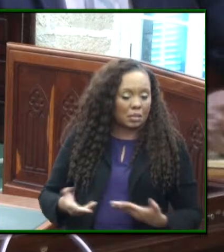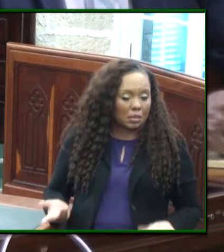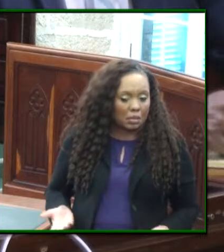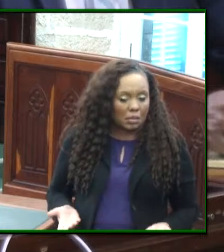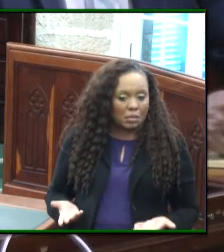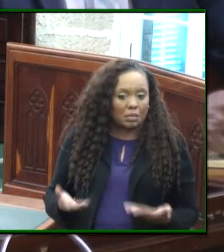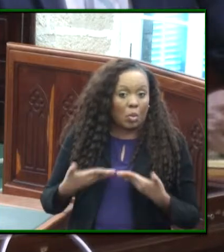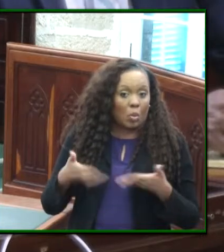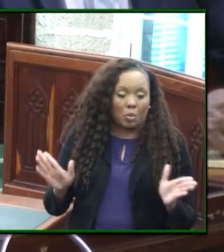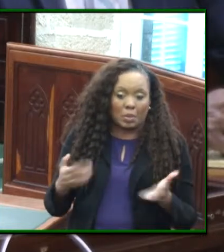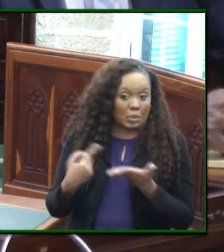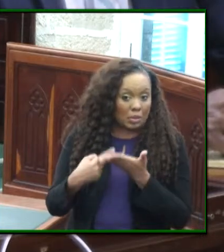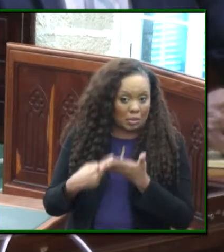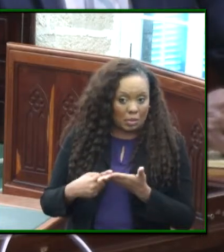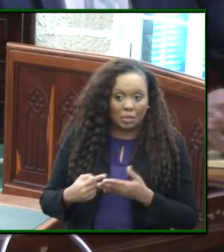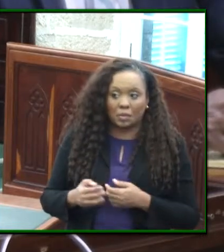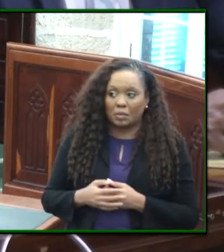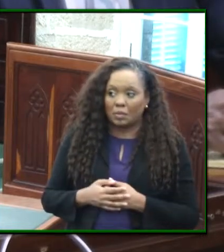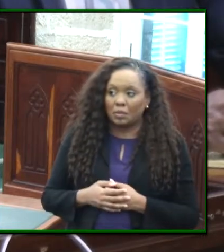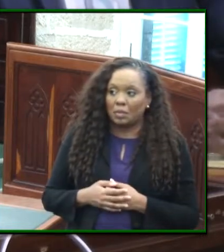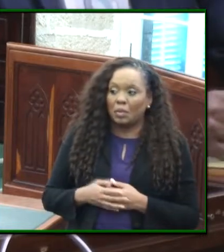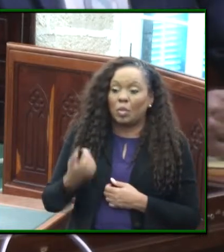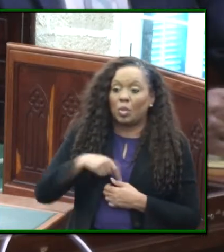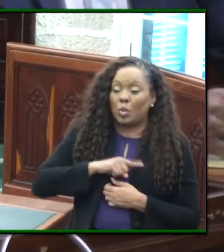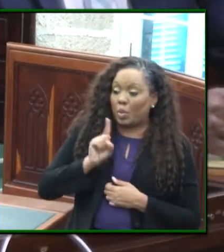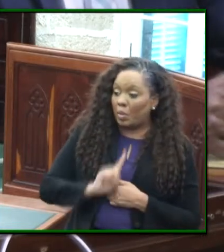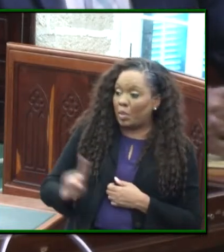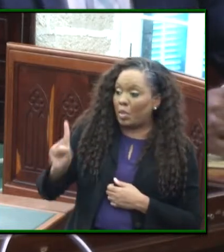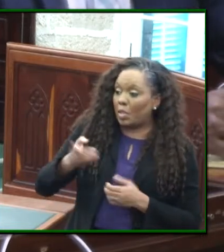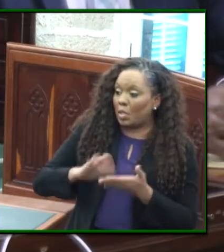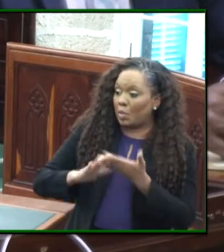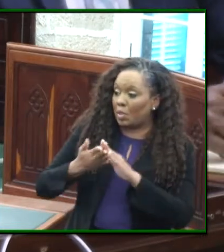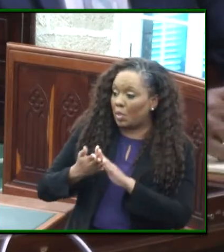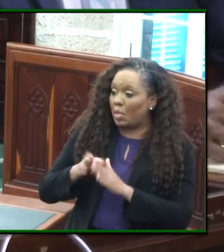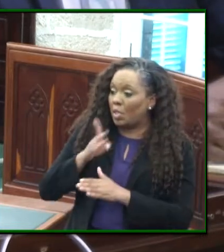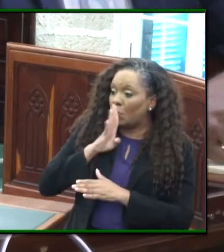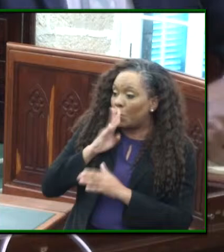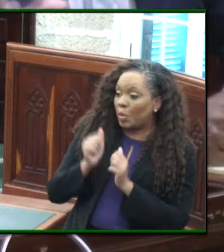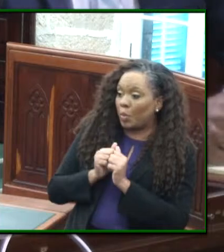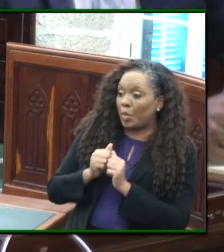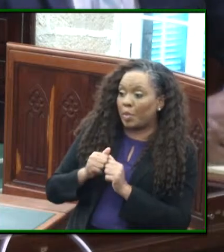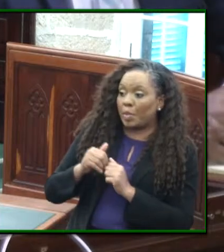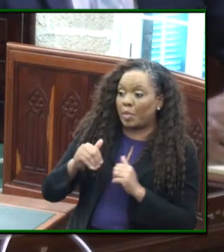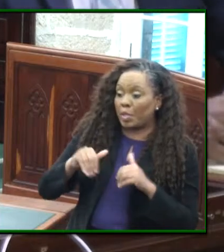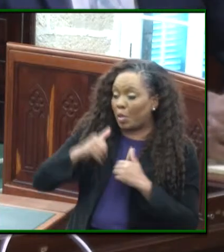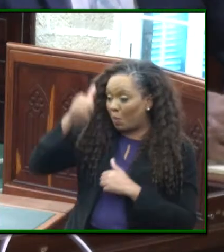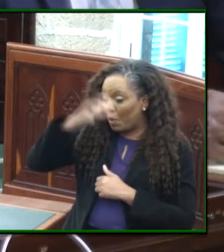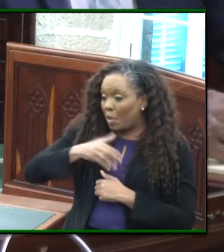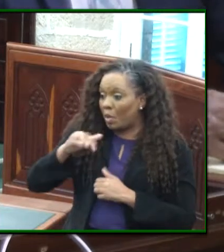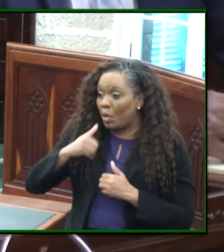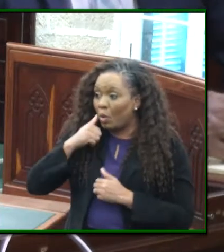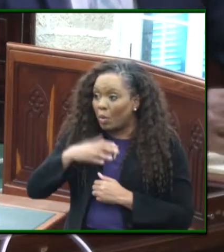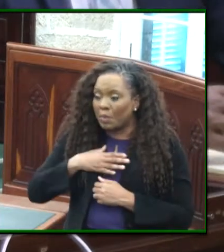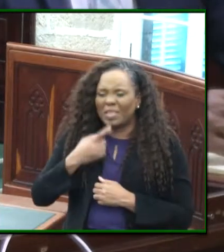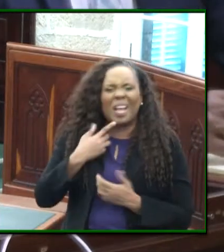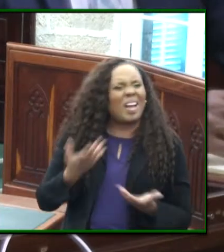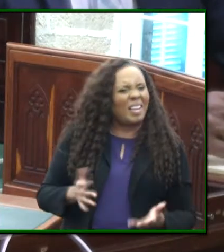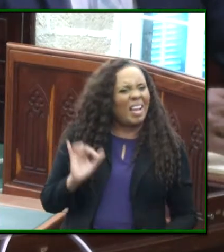in our discussion. So you go into a community, you talk to the at-risk young men and women. They say, yeah, man, $5,000 a month sound